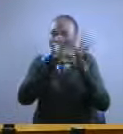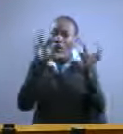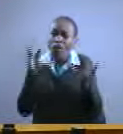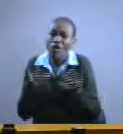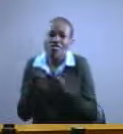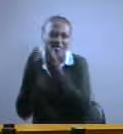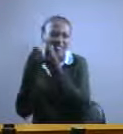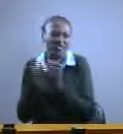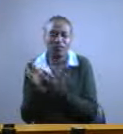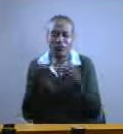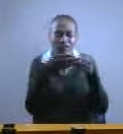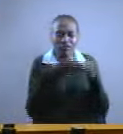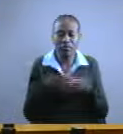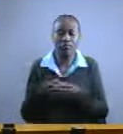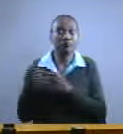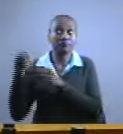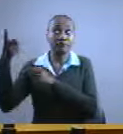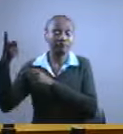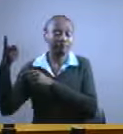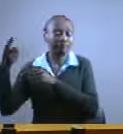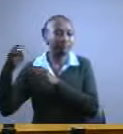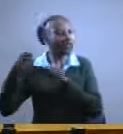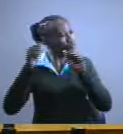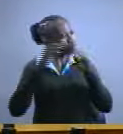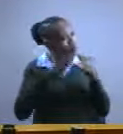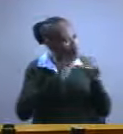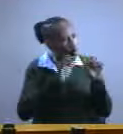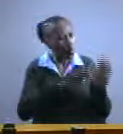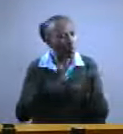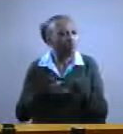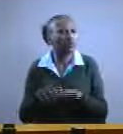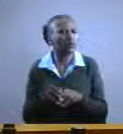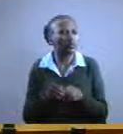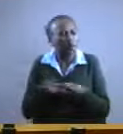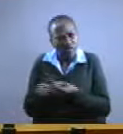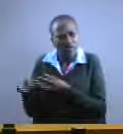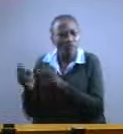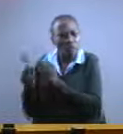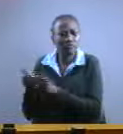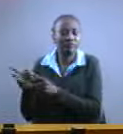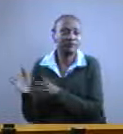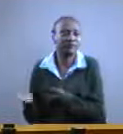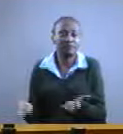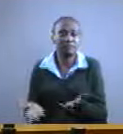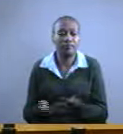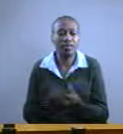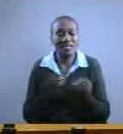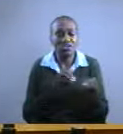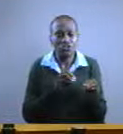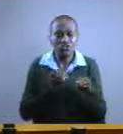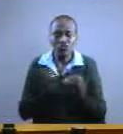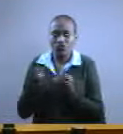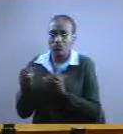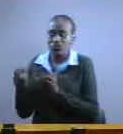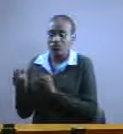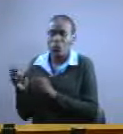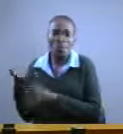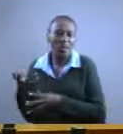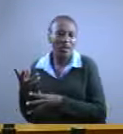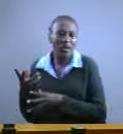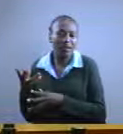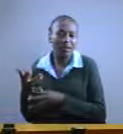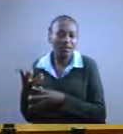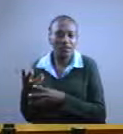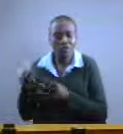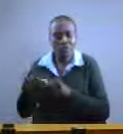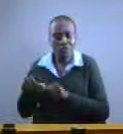associations All members, order. Allow the speaker to be heard. have shifted to a more intensive, intrusive